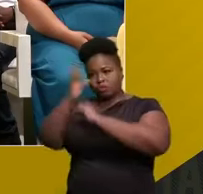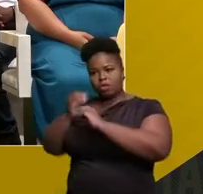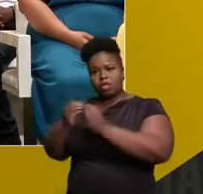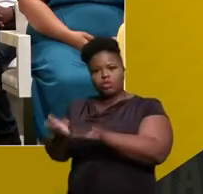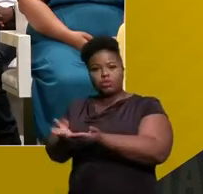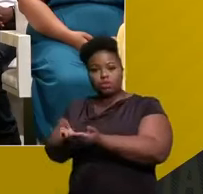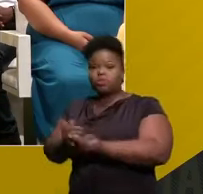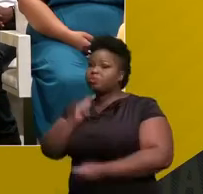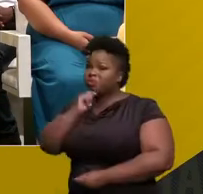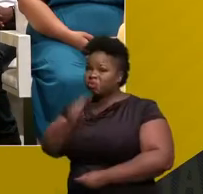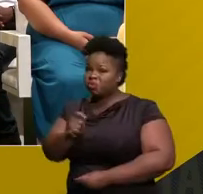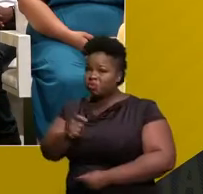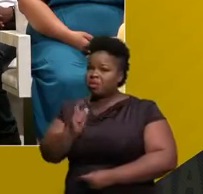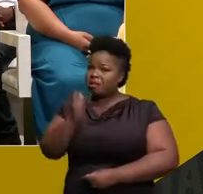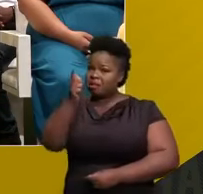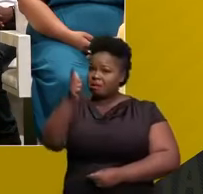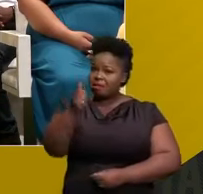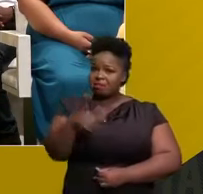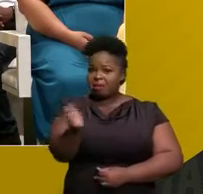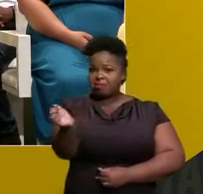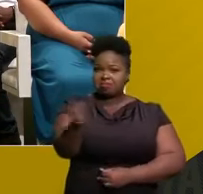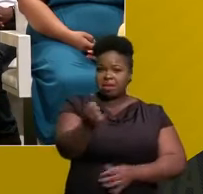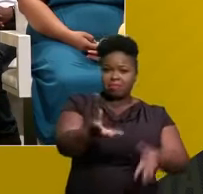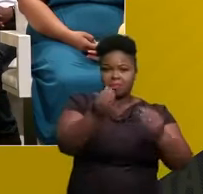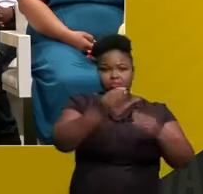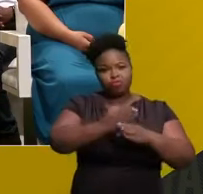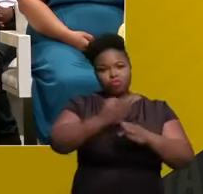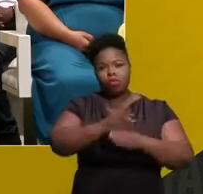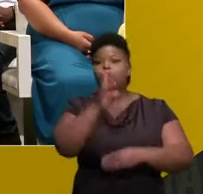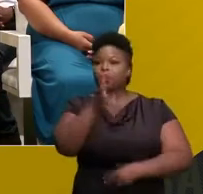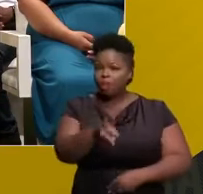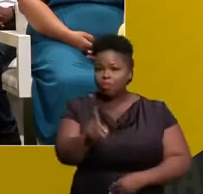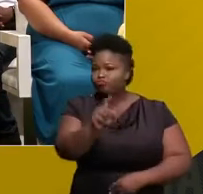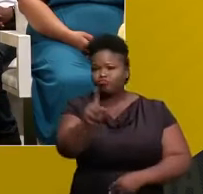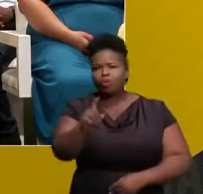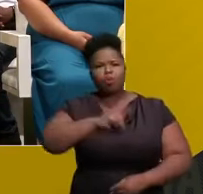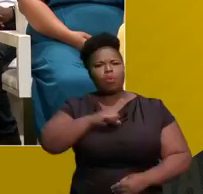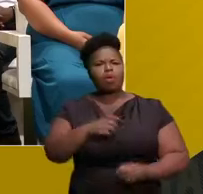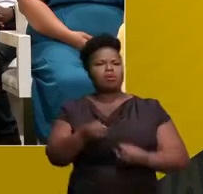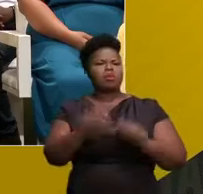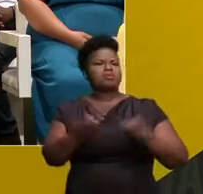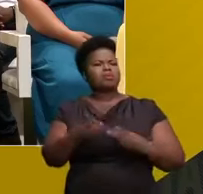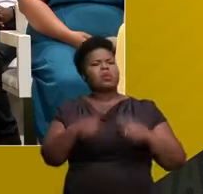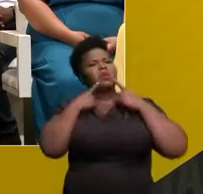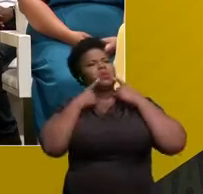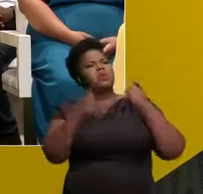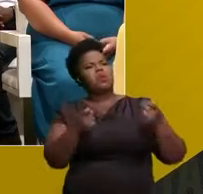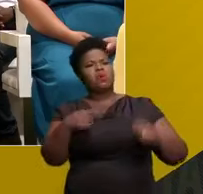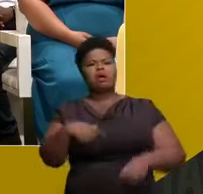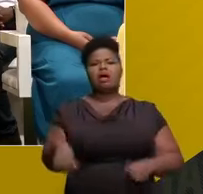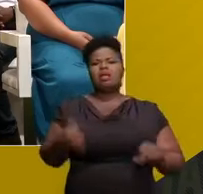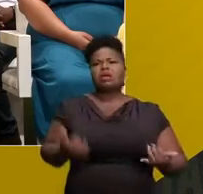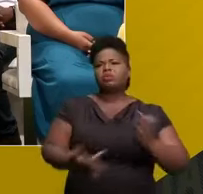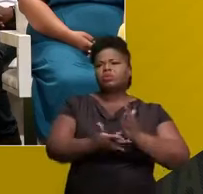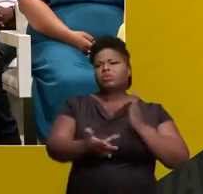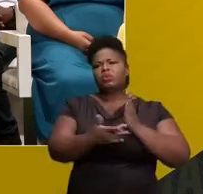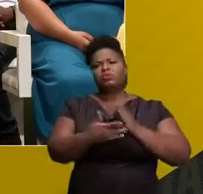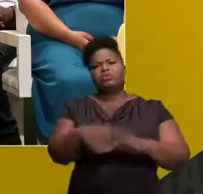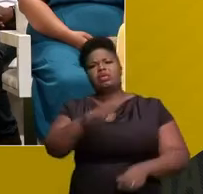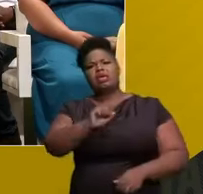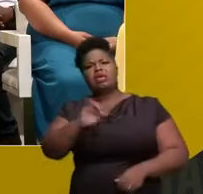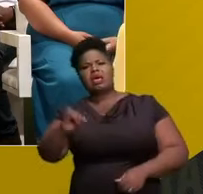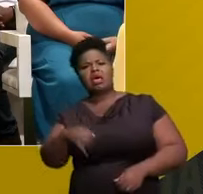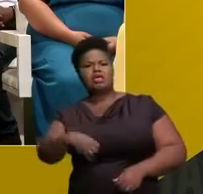Is it going to be able to give you a job? And does it open up a lot of job opportunities? Because but we are talking about AI kio ifitiye. AI toro